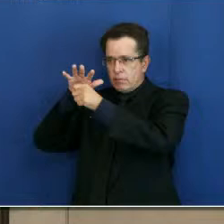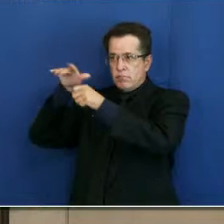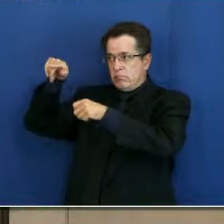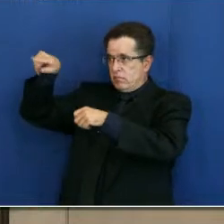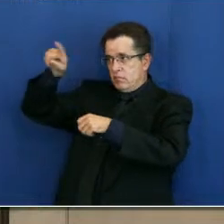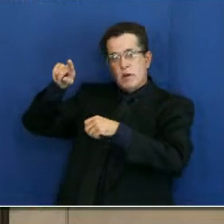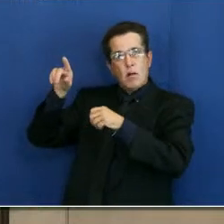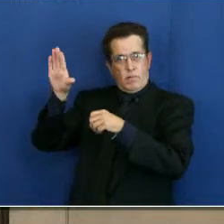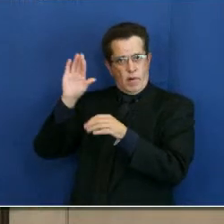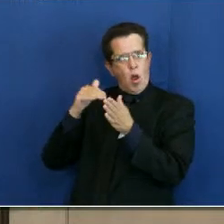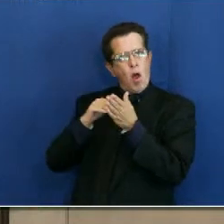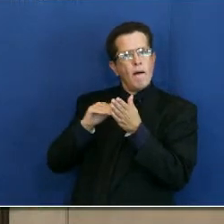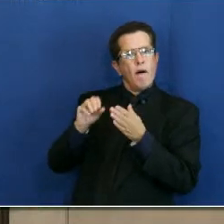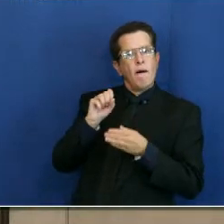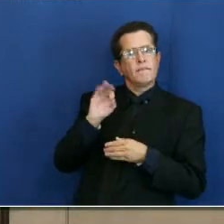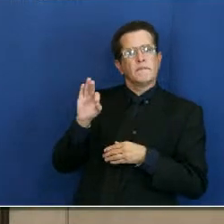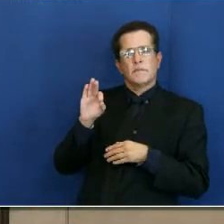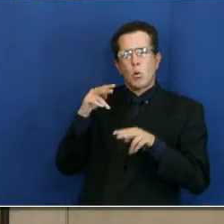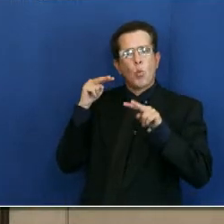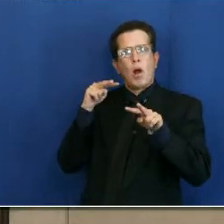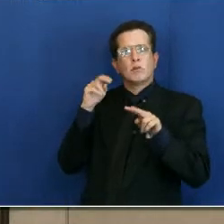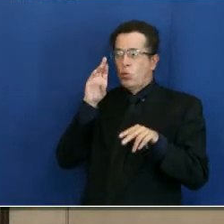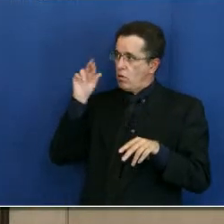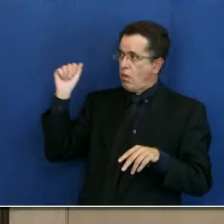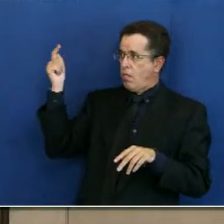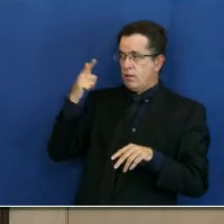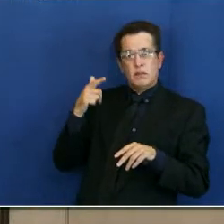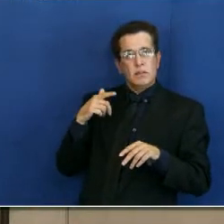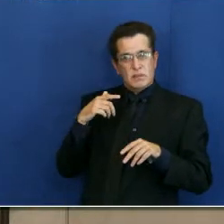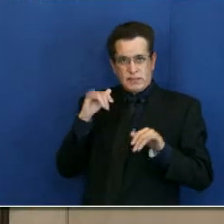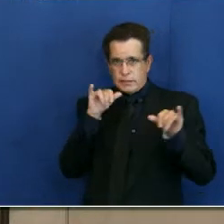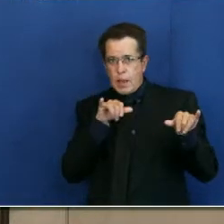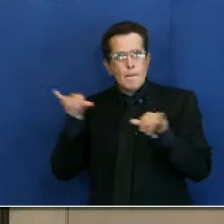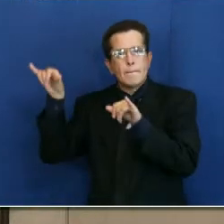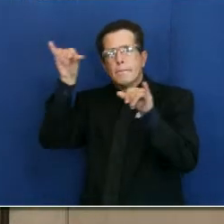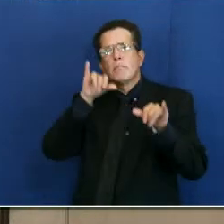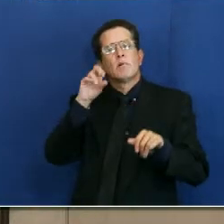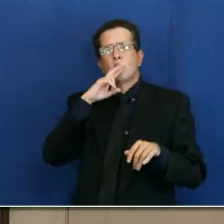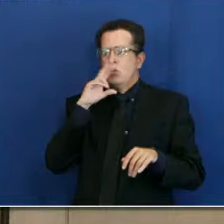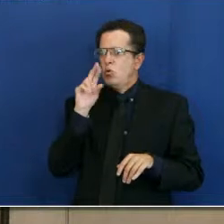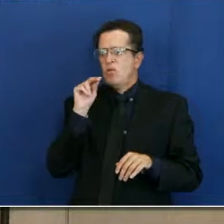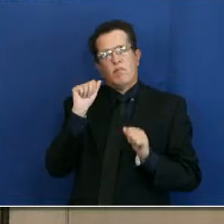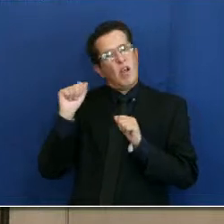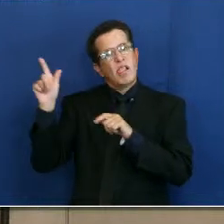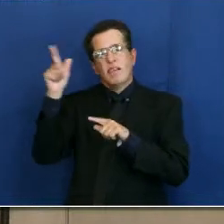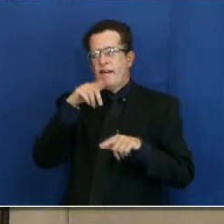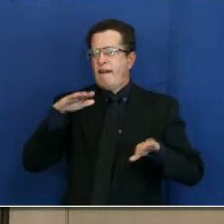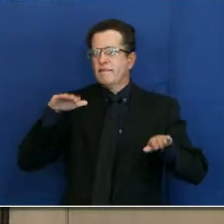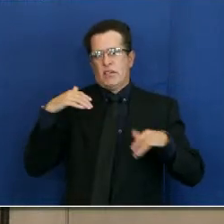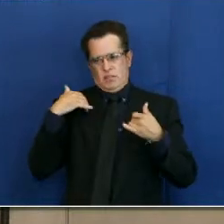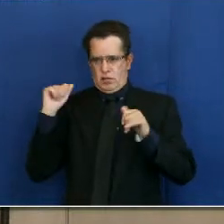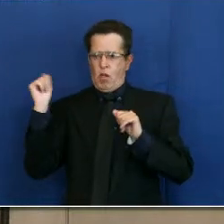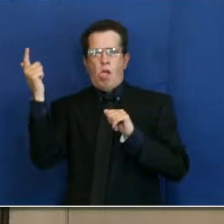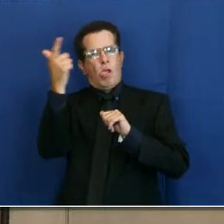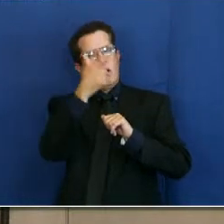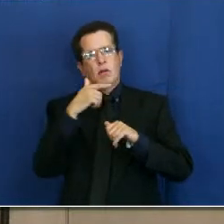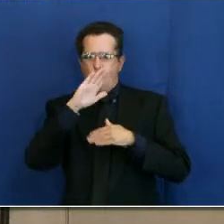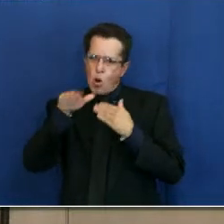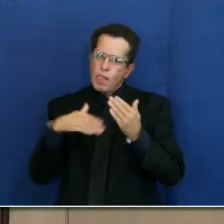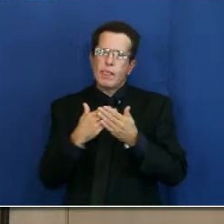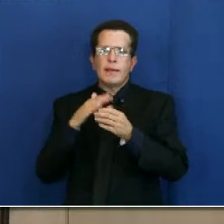the same boat as we are? To our knowledge, no other counties have yet come off the watch list,